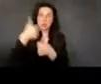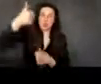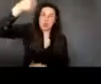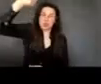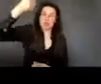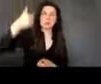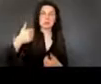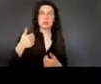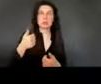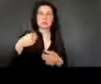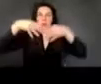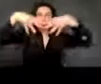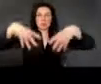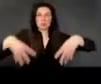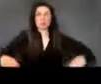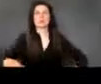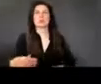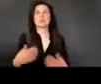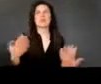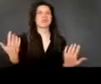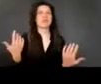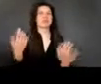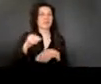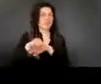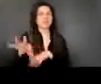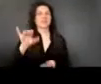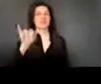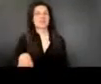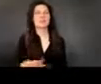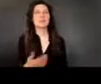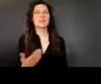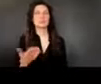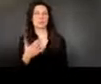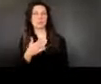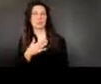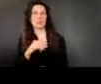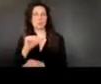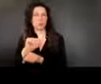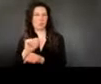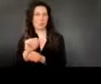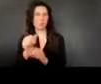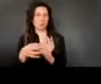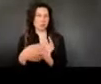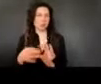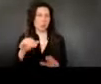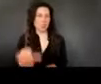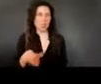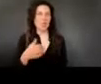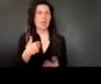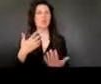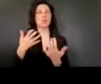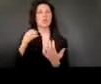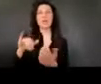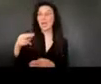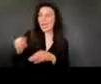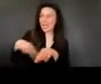sure. This is kind of the direction I think my article goes in to some extent, in wanting to recast that national history as a